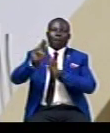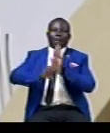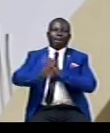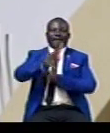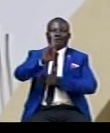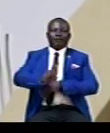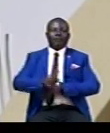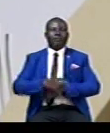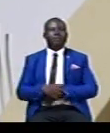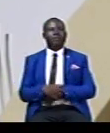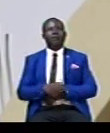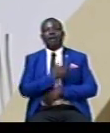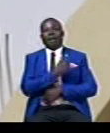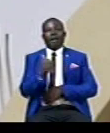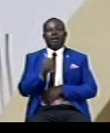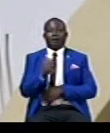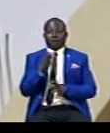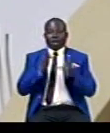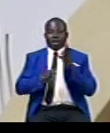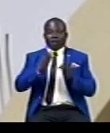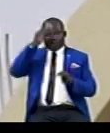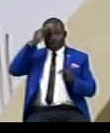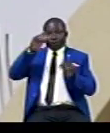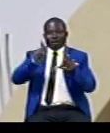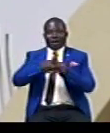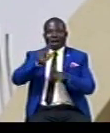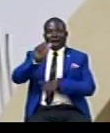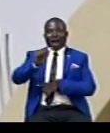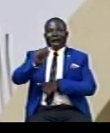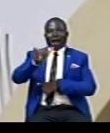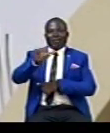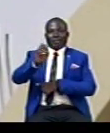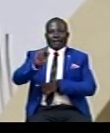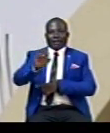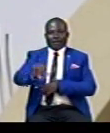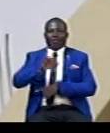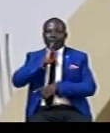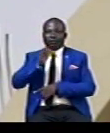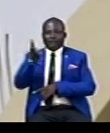atonement? A brother Yeni is there. Can you tell us